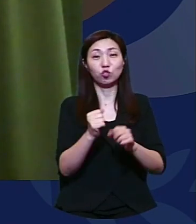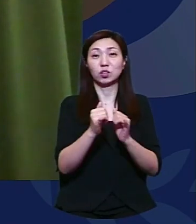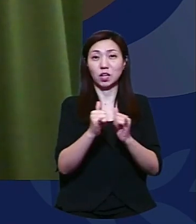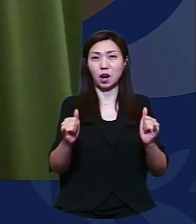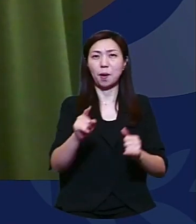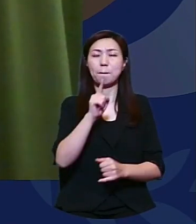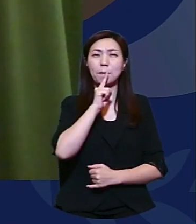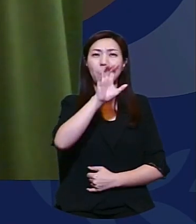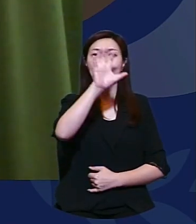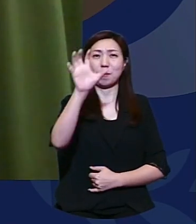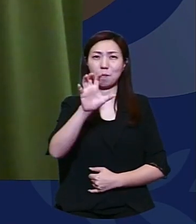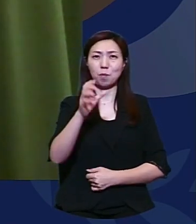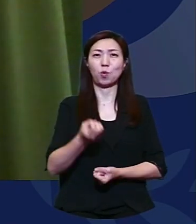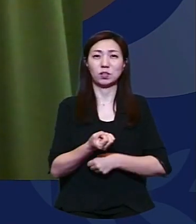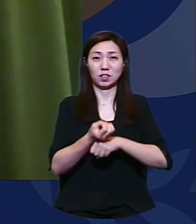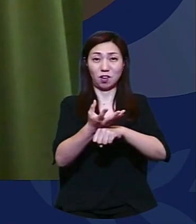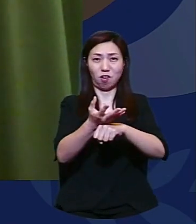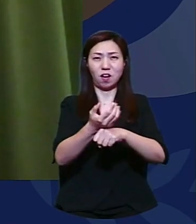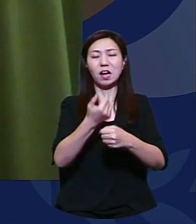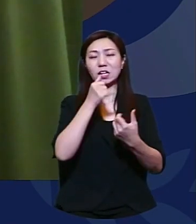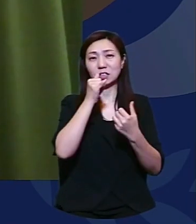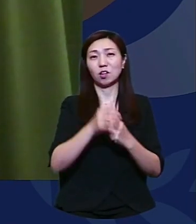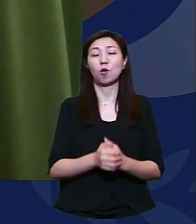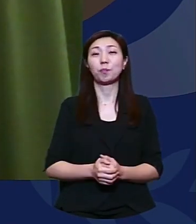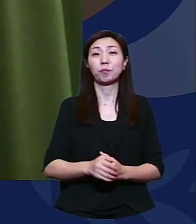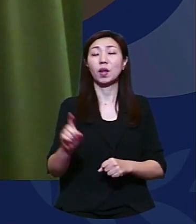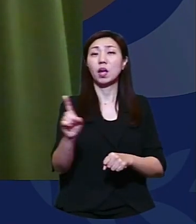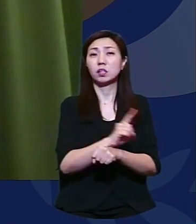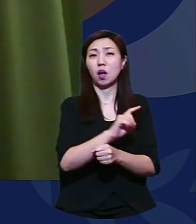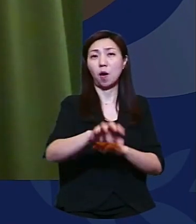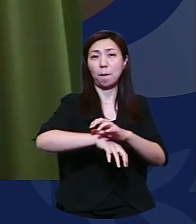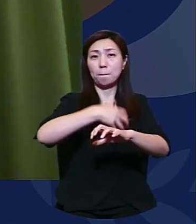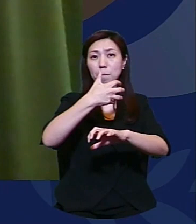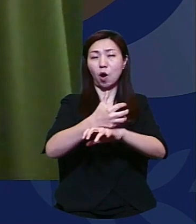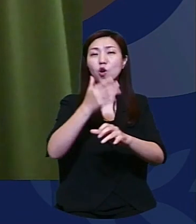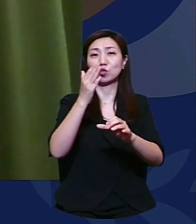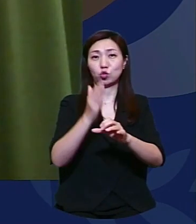transition with the rapid development and adoption of digital technology that is